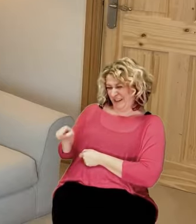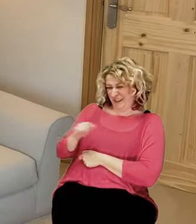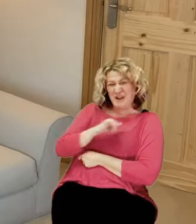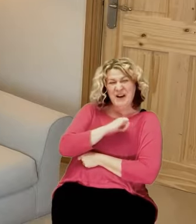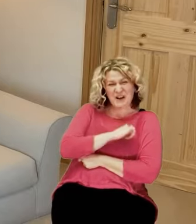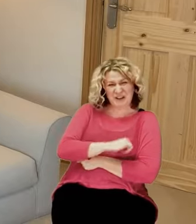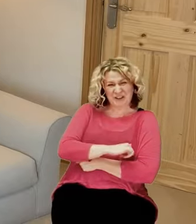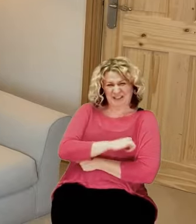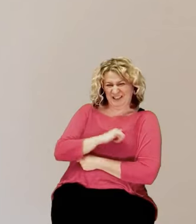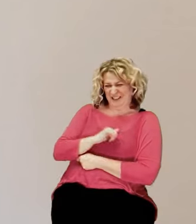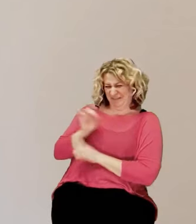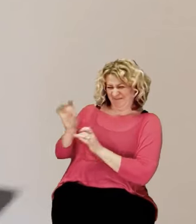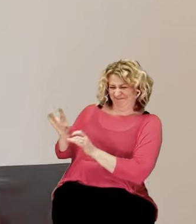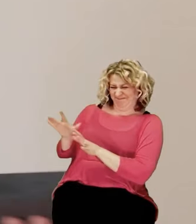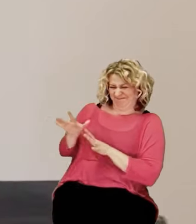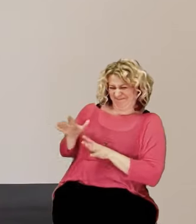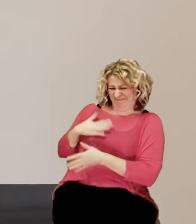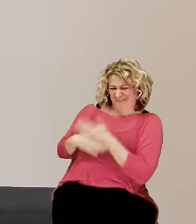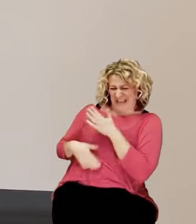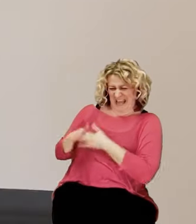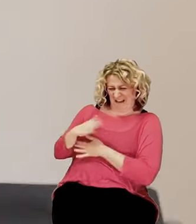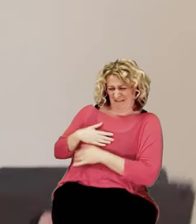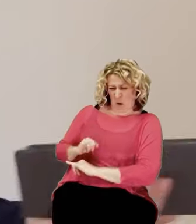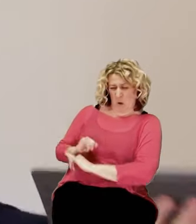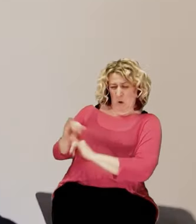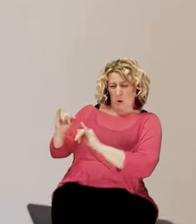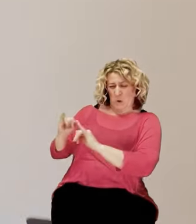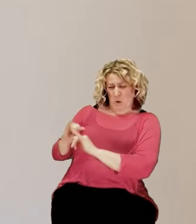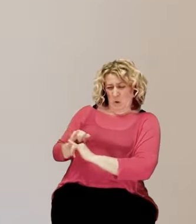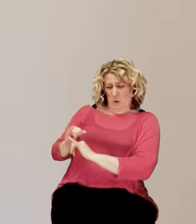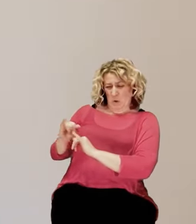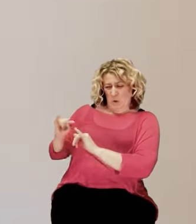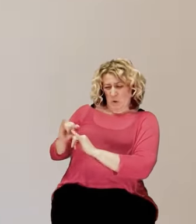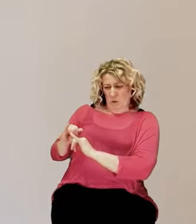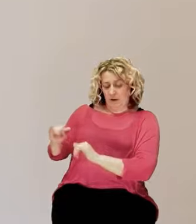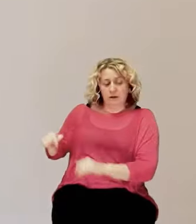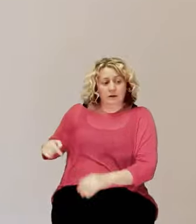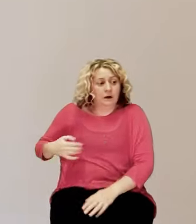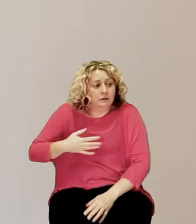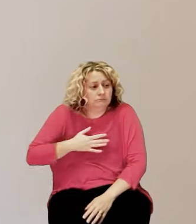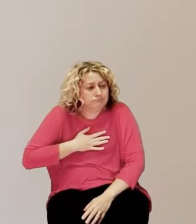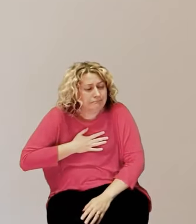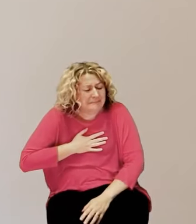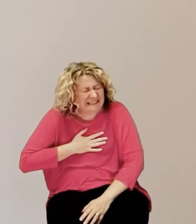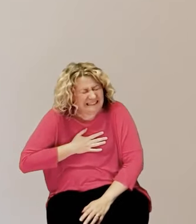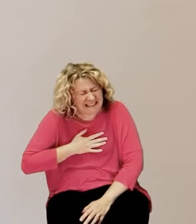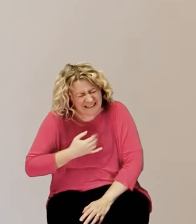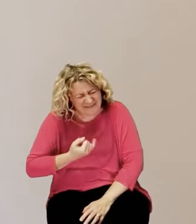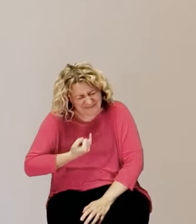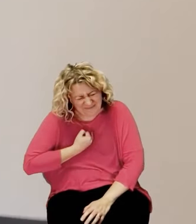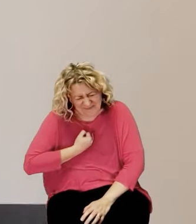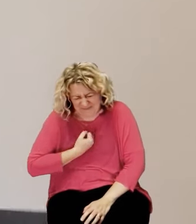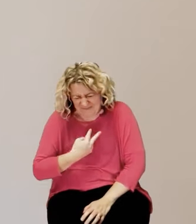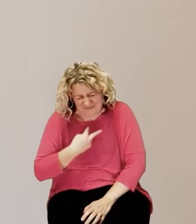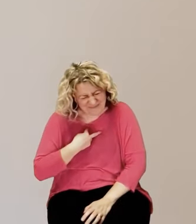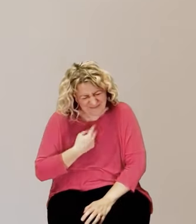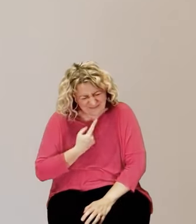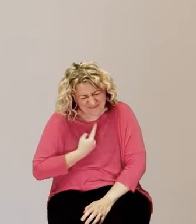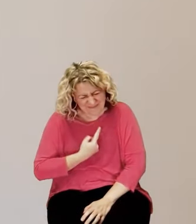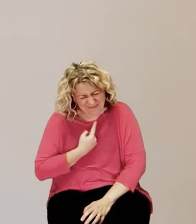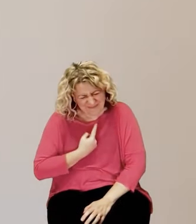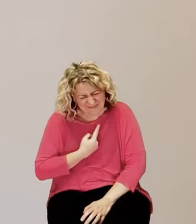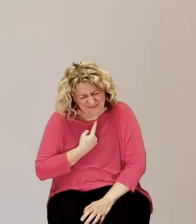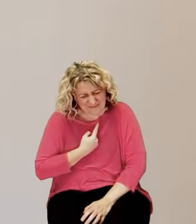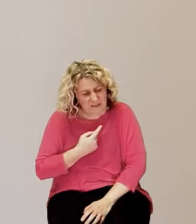laughed at his claim. Such a gap between what even they understood about Christianity and his lifestyle, that he tried to think